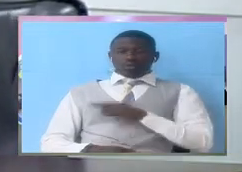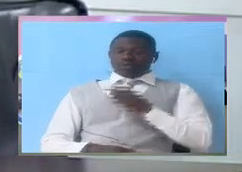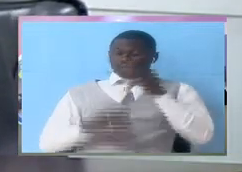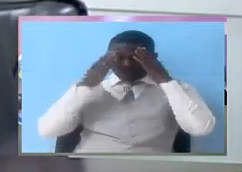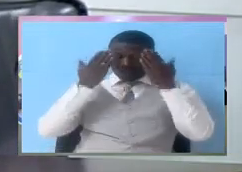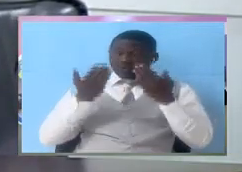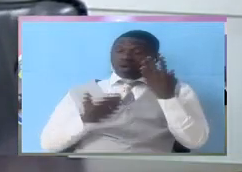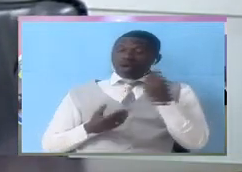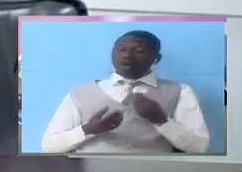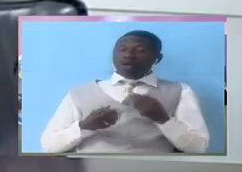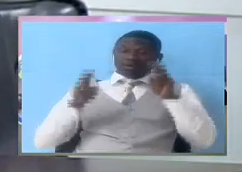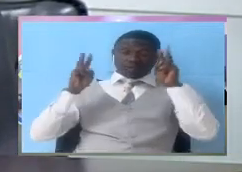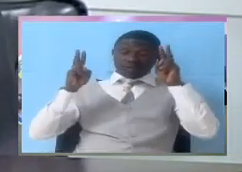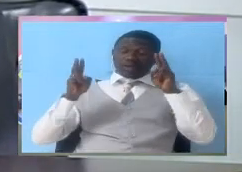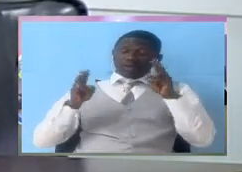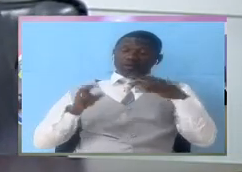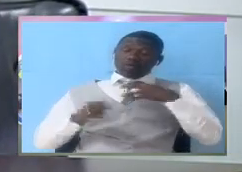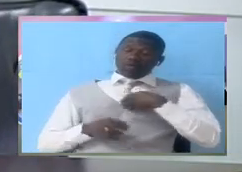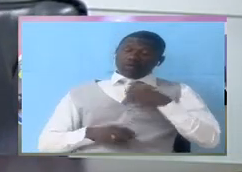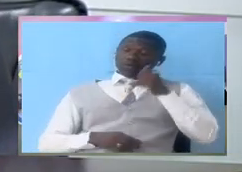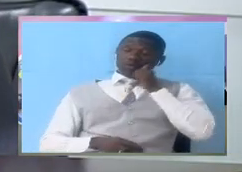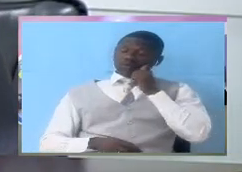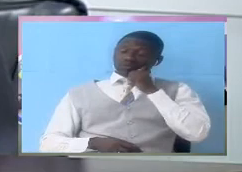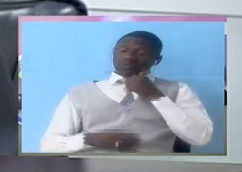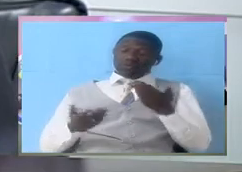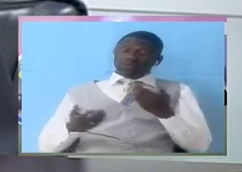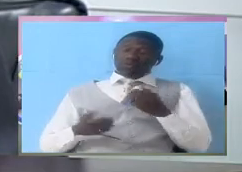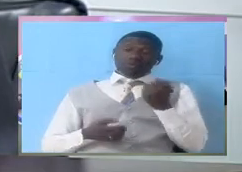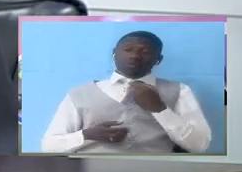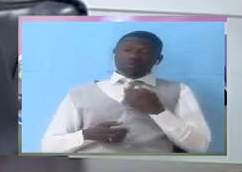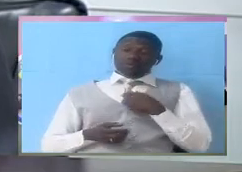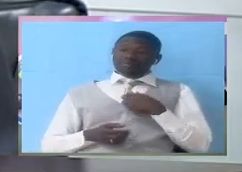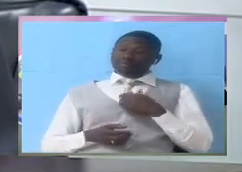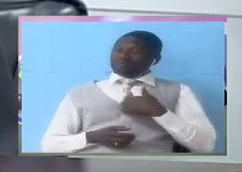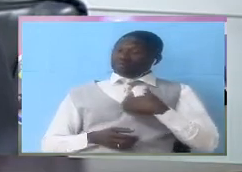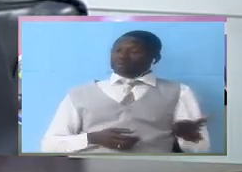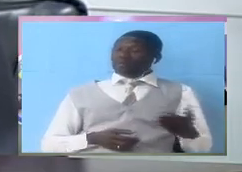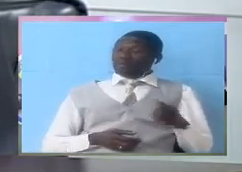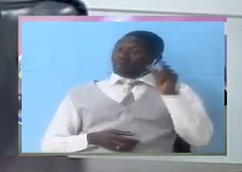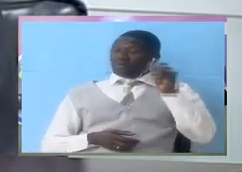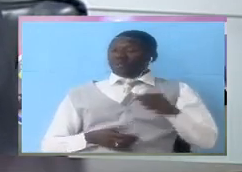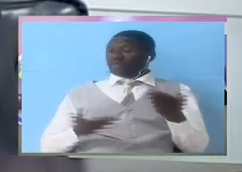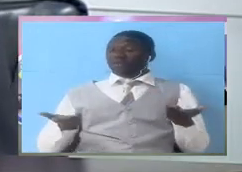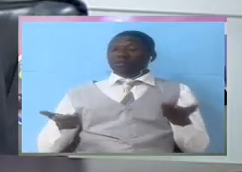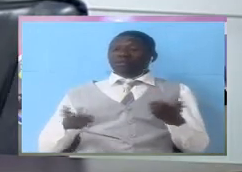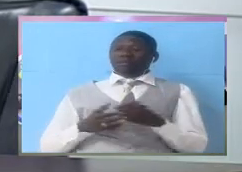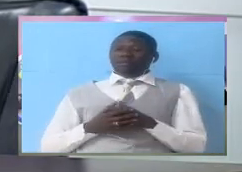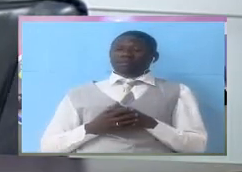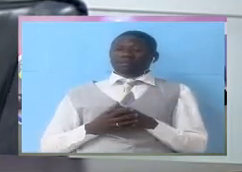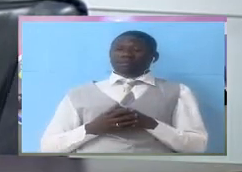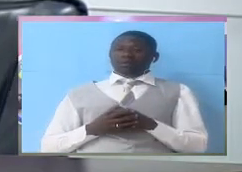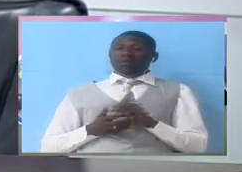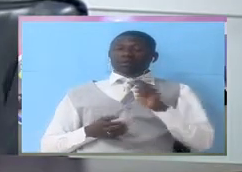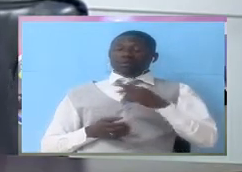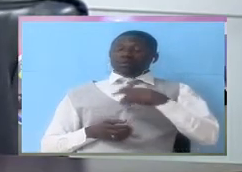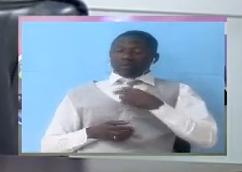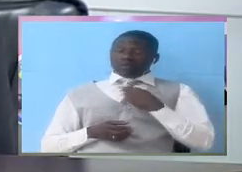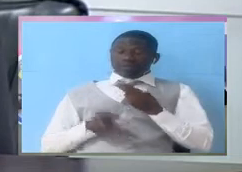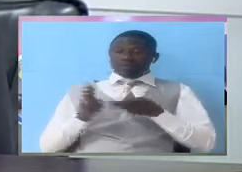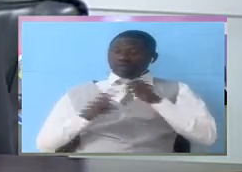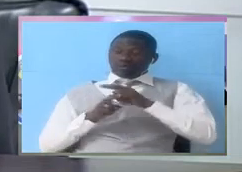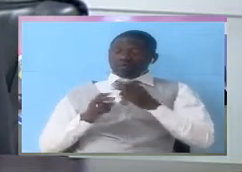would want to use them because he was a Machiavellian. Because duma don xam naka la ko Yaya Jammeh warona defe. He wanted was his report and I